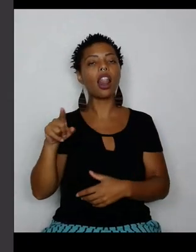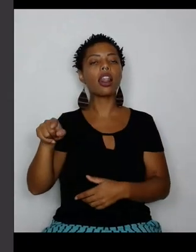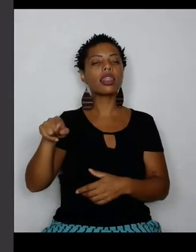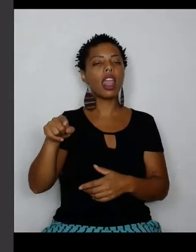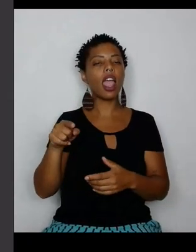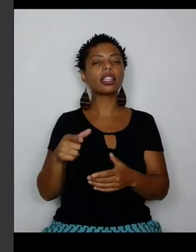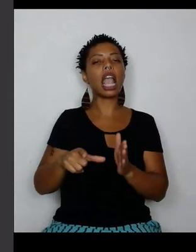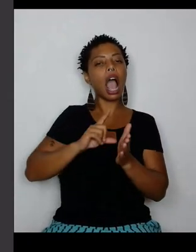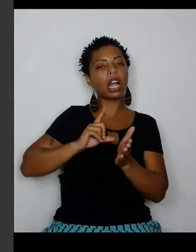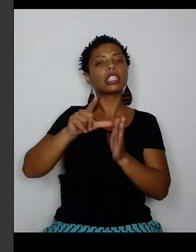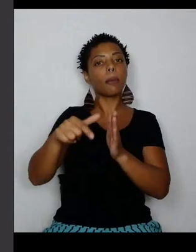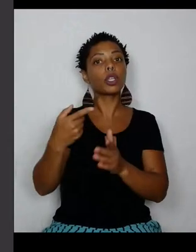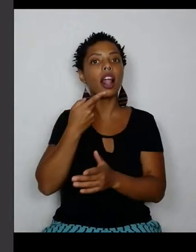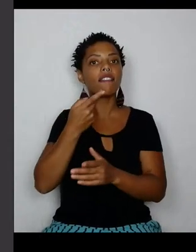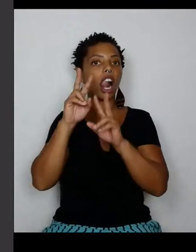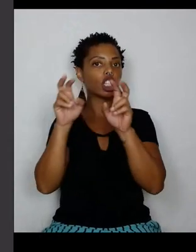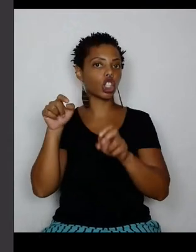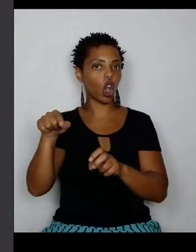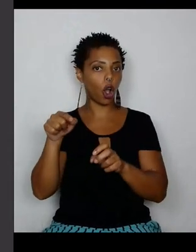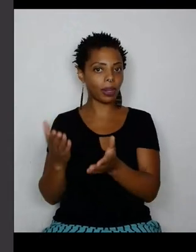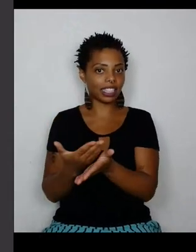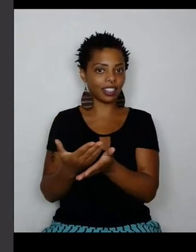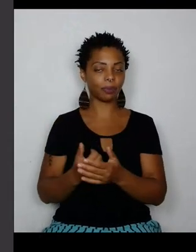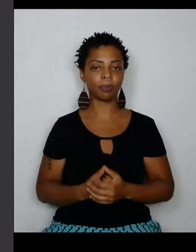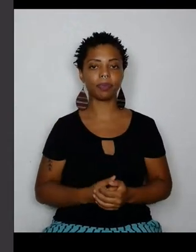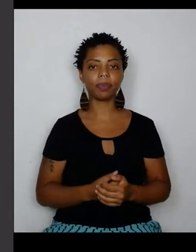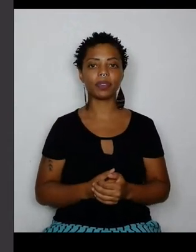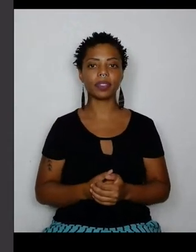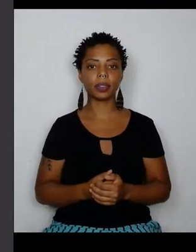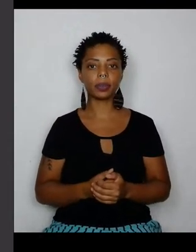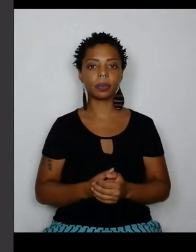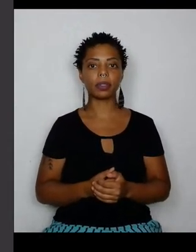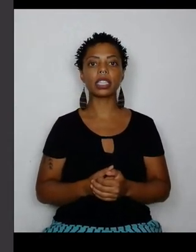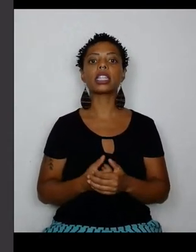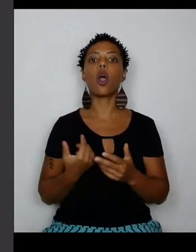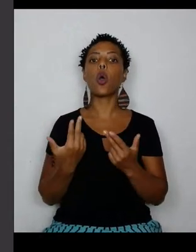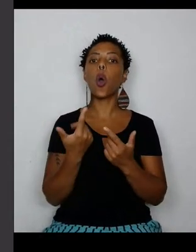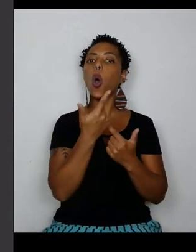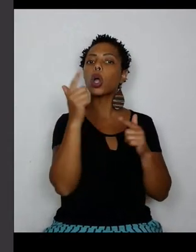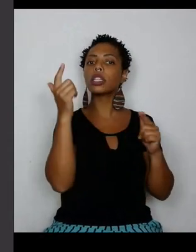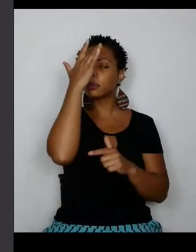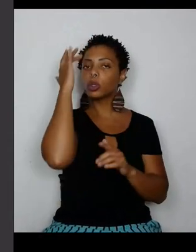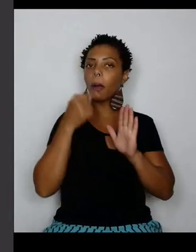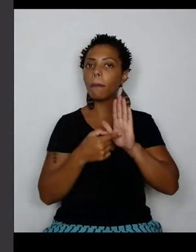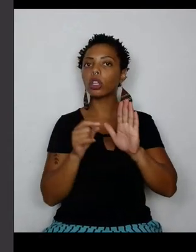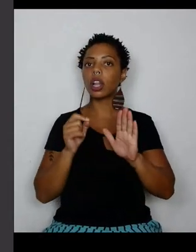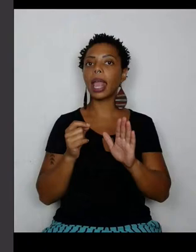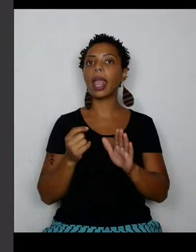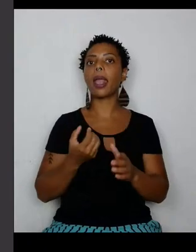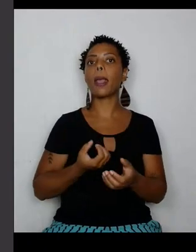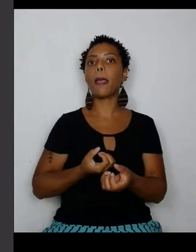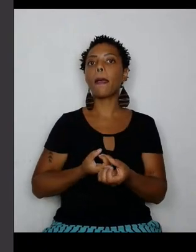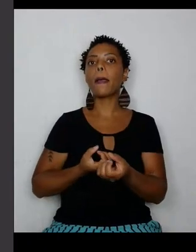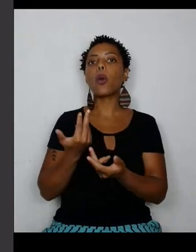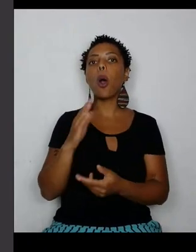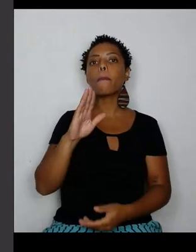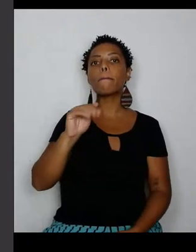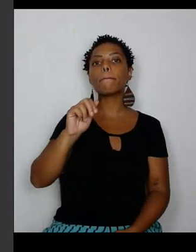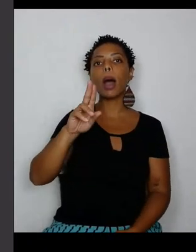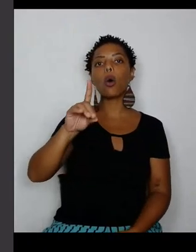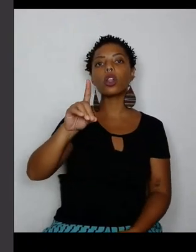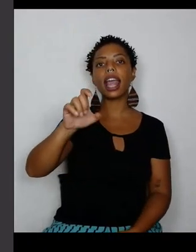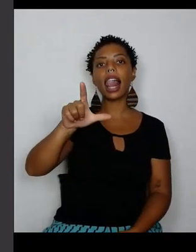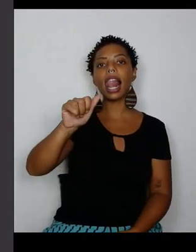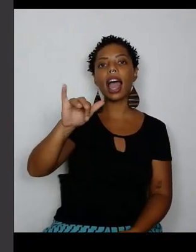as jonathan crary and others have shown figures like the poet charles baudelaire employed the kaleidoscope as a